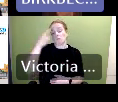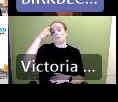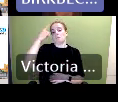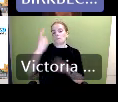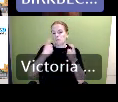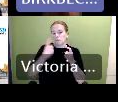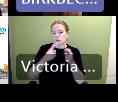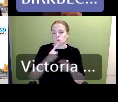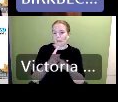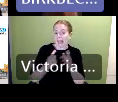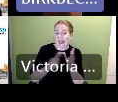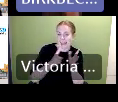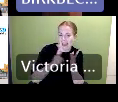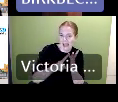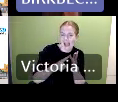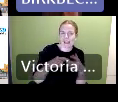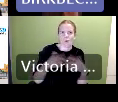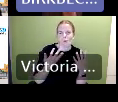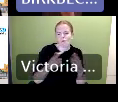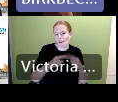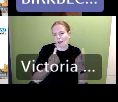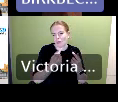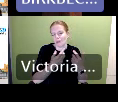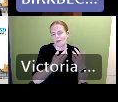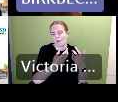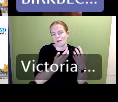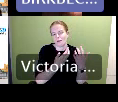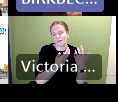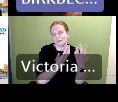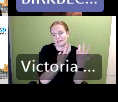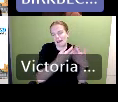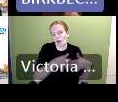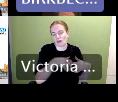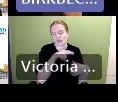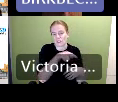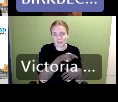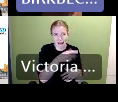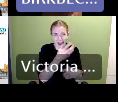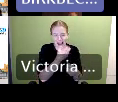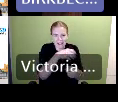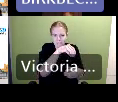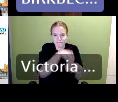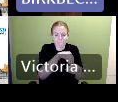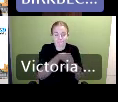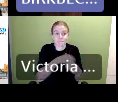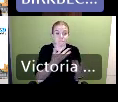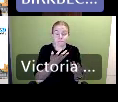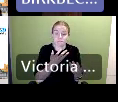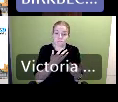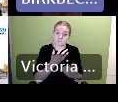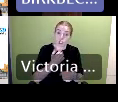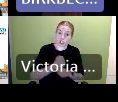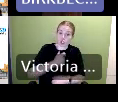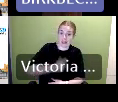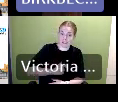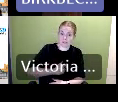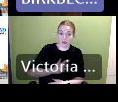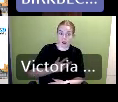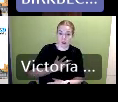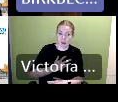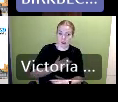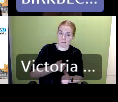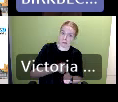other technologies, where there's a kind of inbuilt gender or race bias. And it does come up a lot in education. And I wonder whether there's a